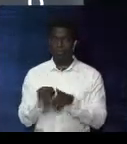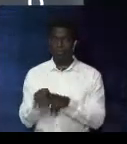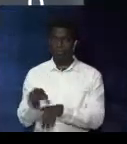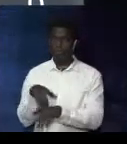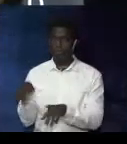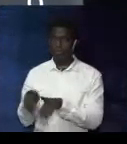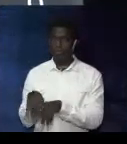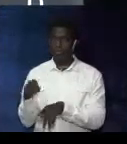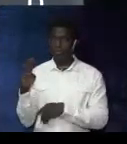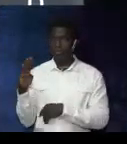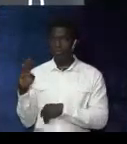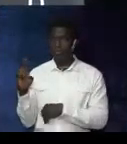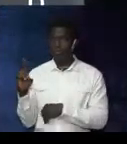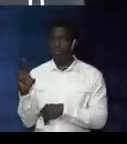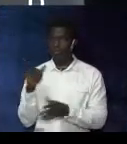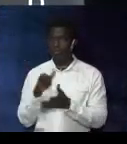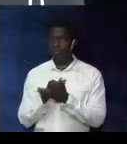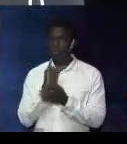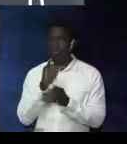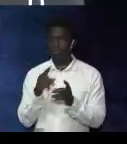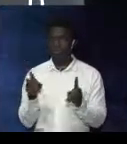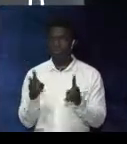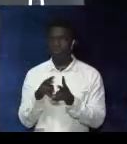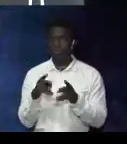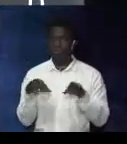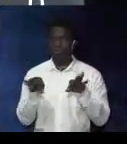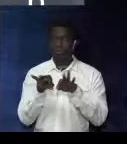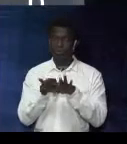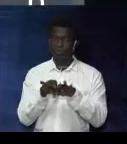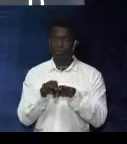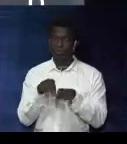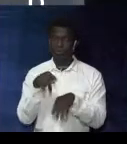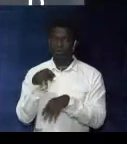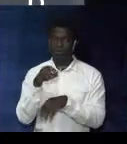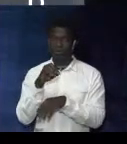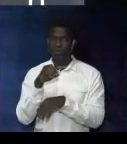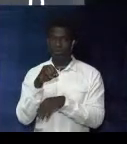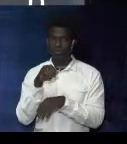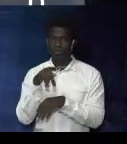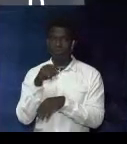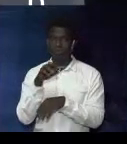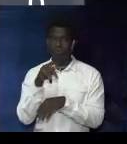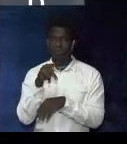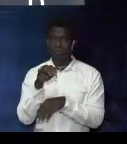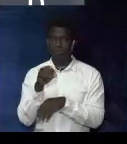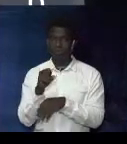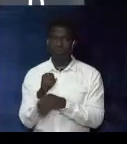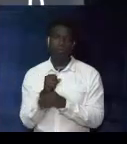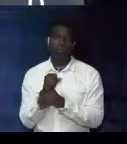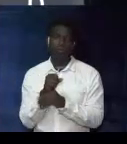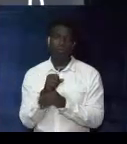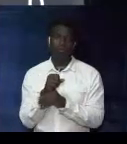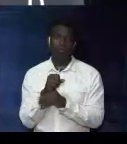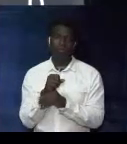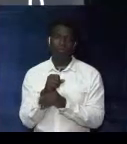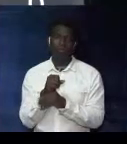long as BD. That's a very important property of parallelogram, the basic property.